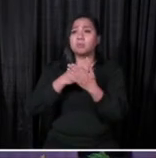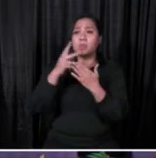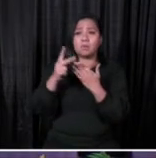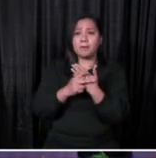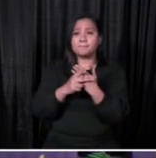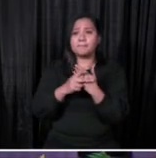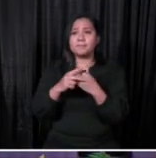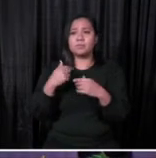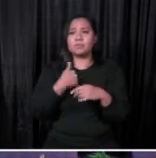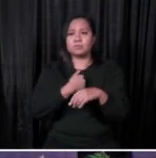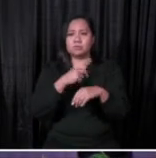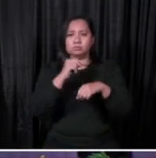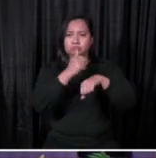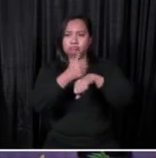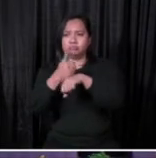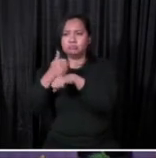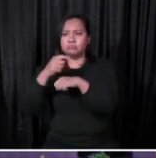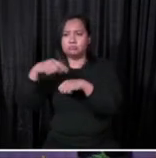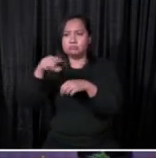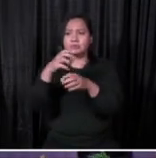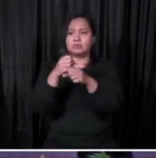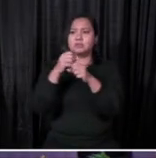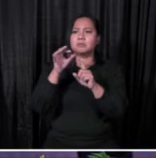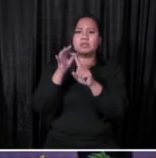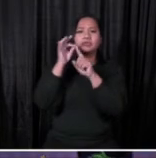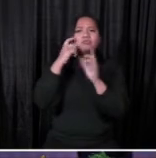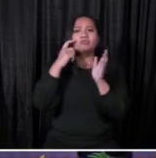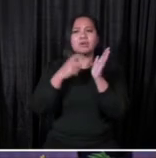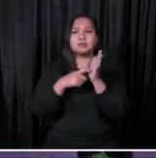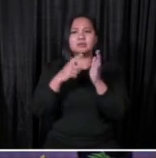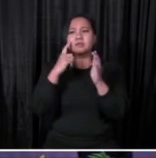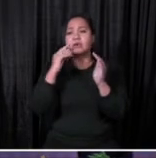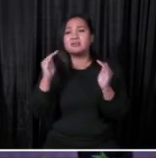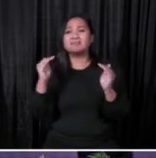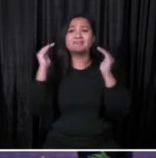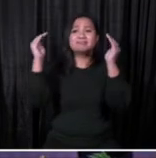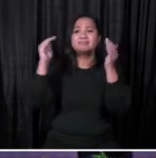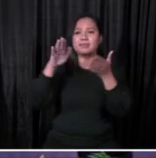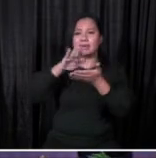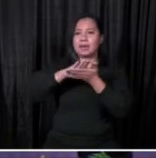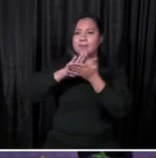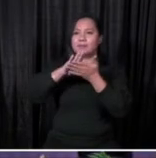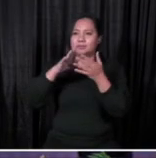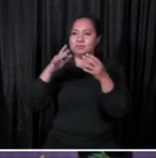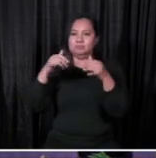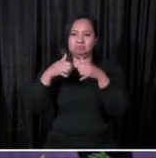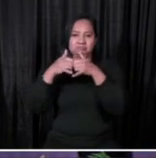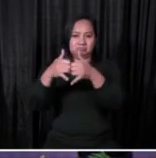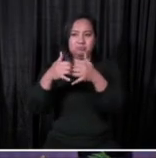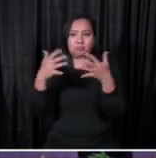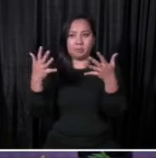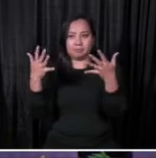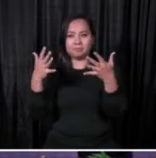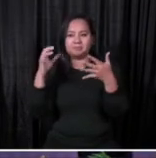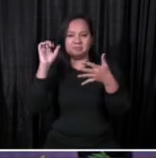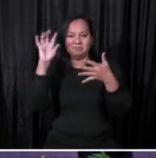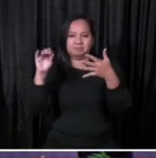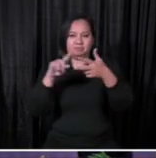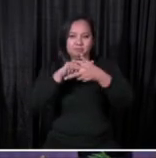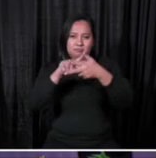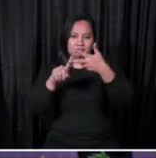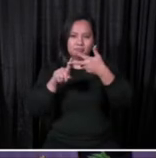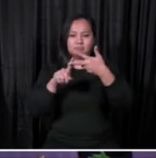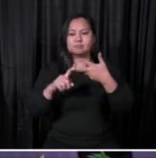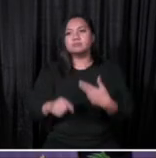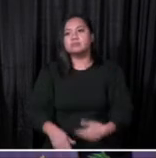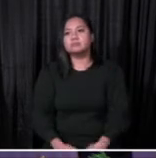have received special recognition for high scholastic achievement. May I now present them to you? Will the